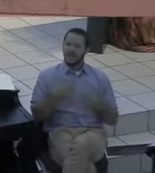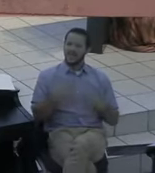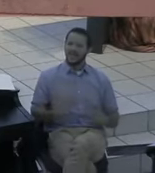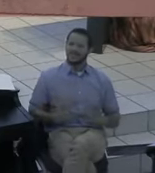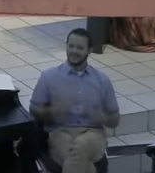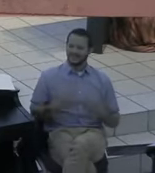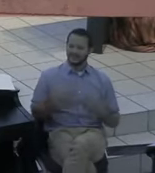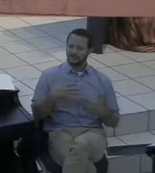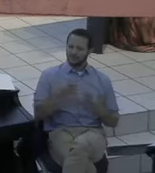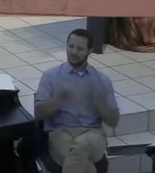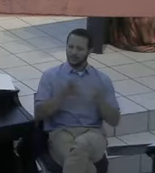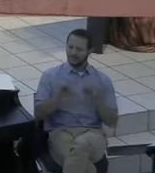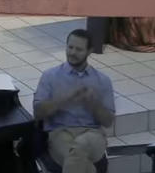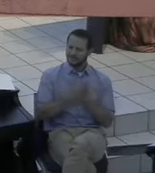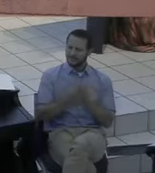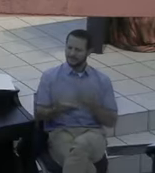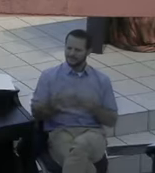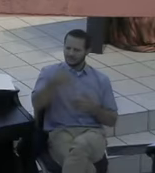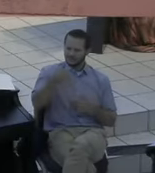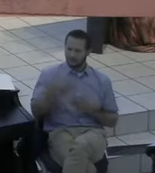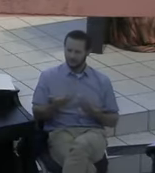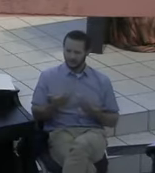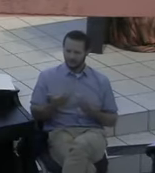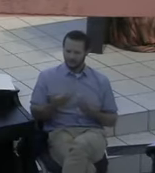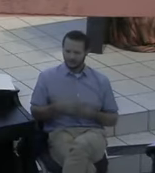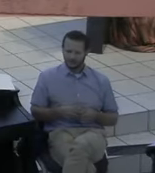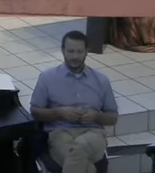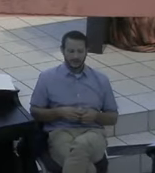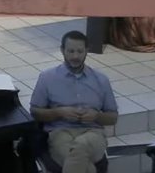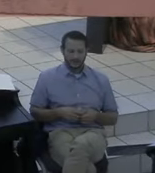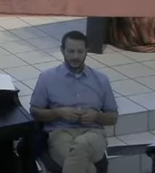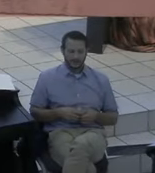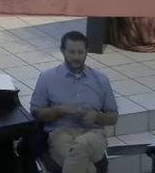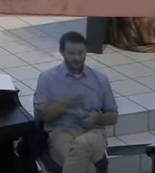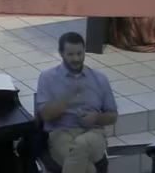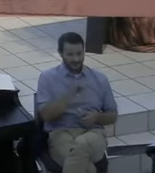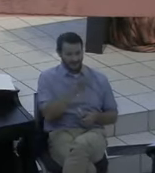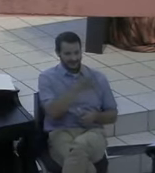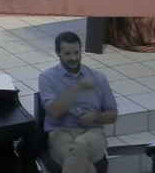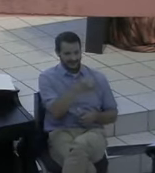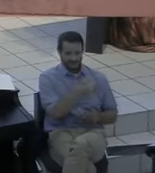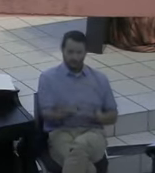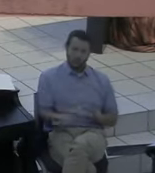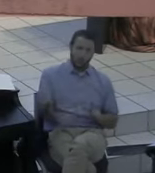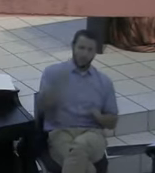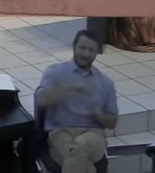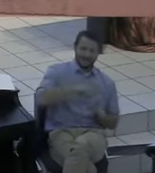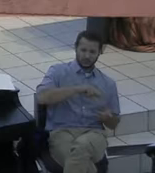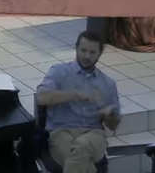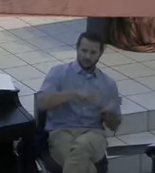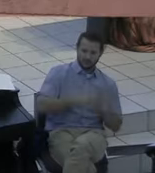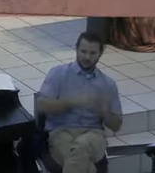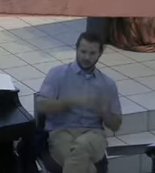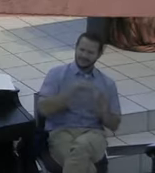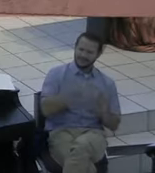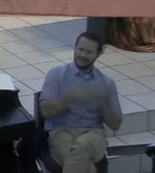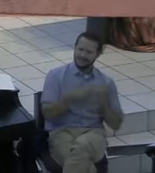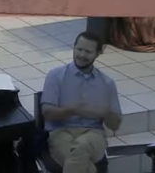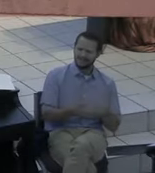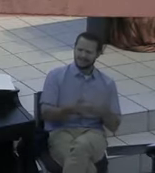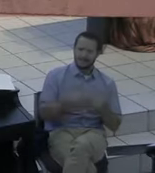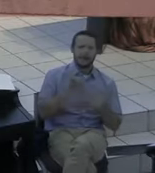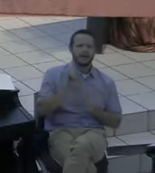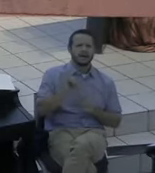And here's where she gets really good. She says, "Does it help if you circle back to your purpose and think about how